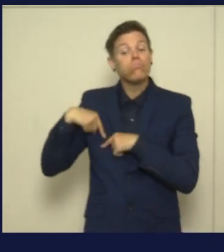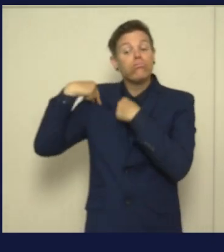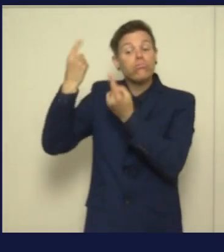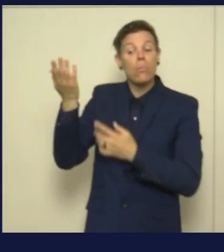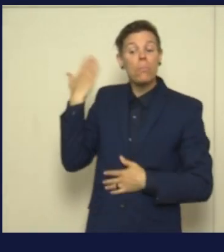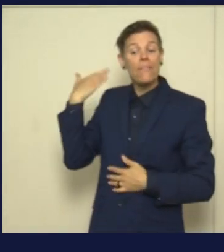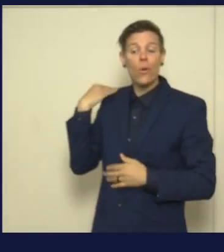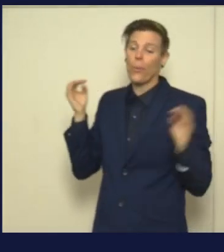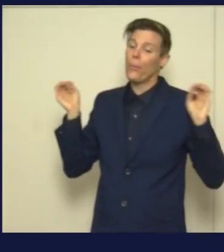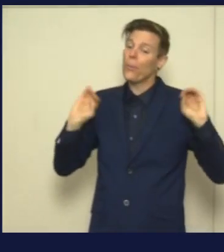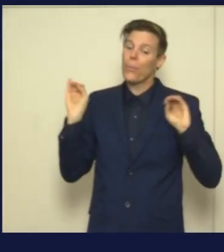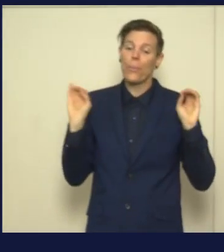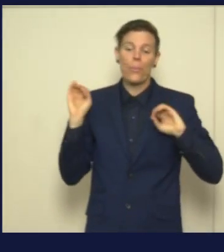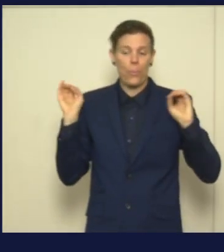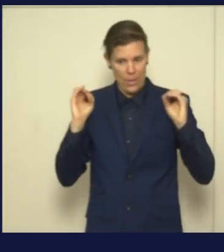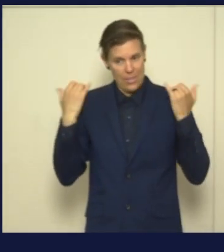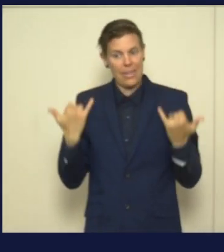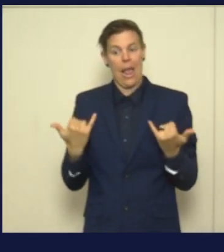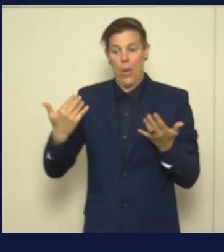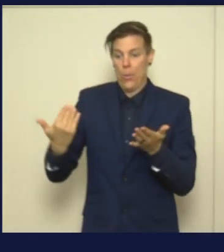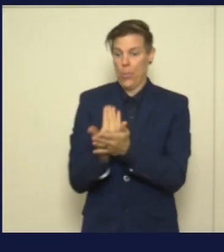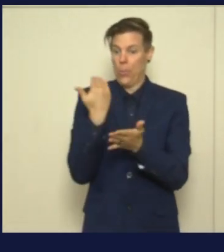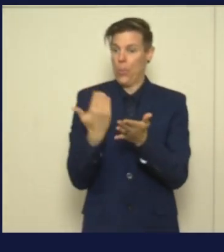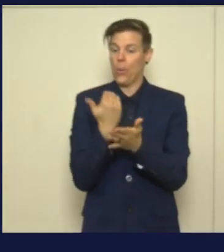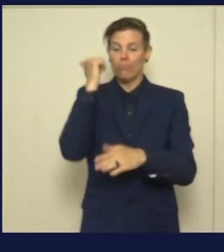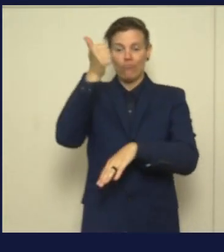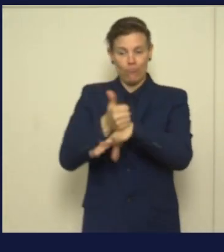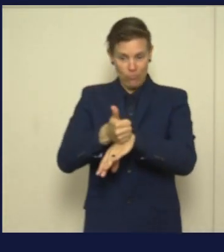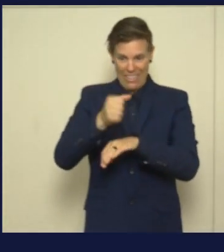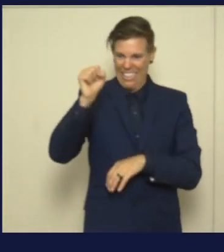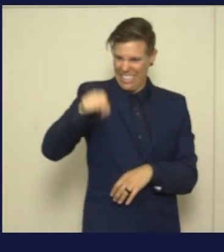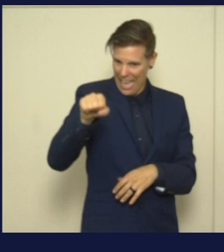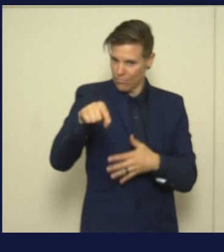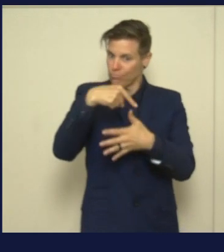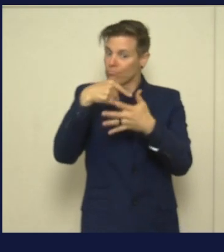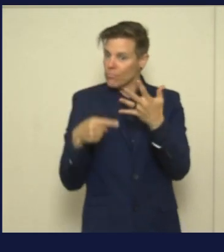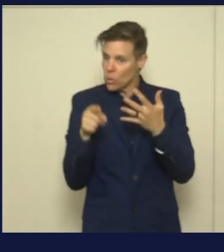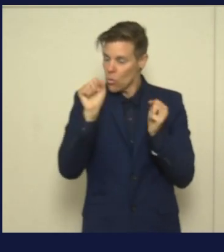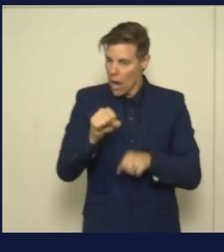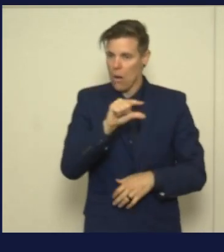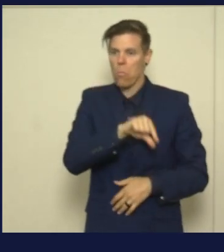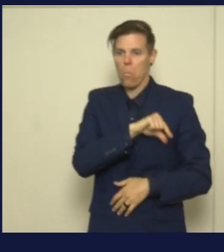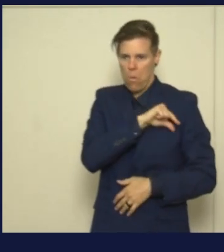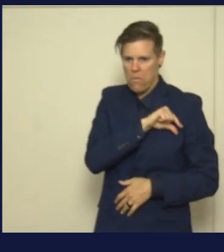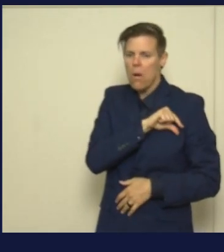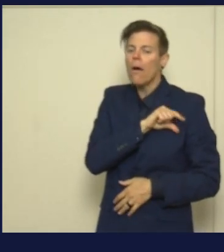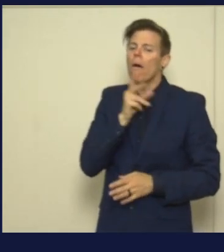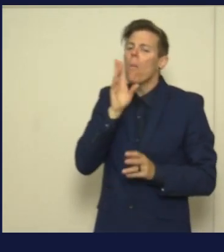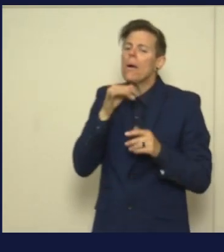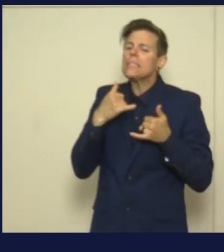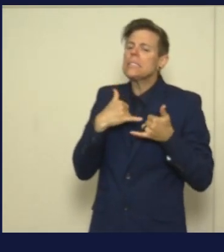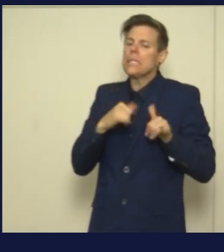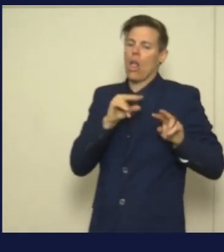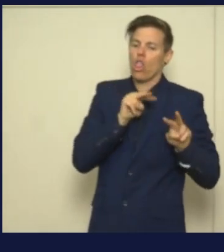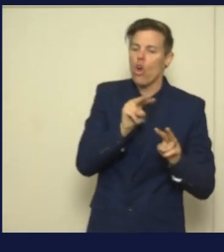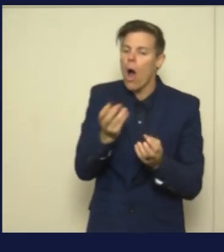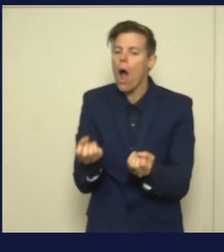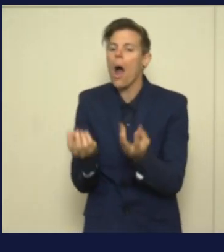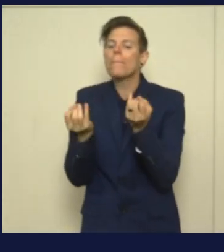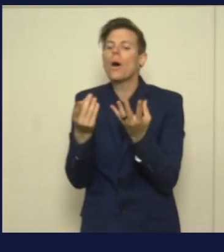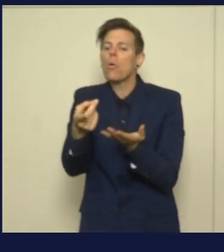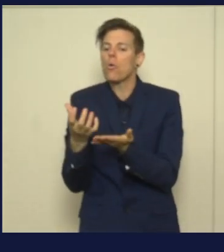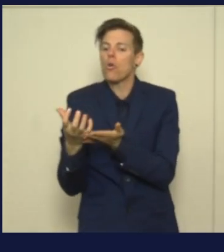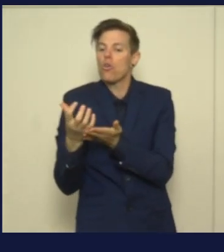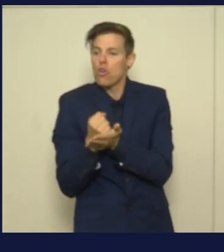income, so what we're looking for is to do enough to make sure that it's either waived or you're paying a